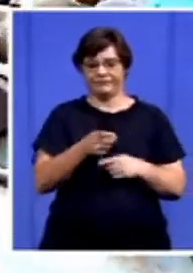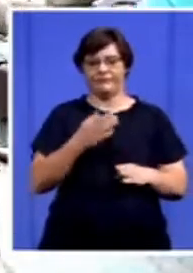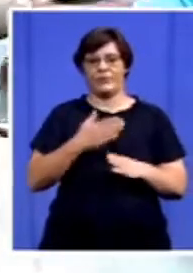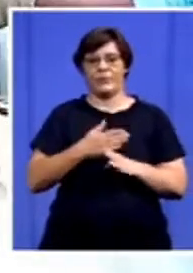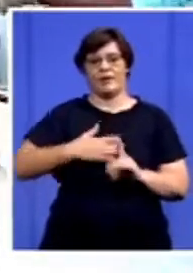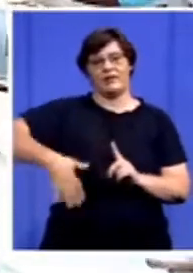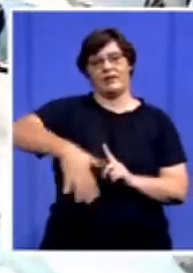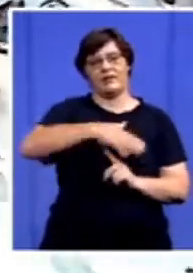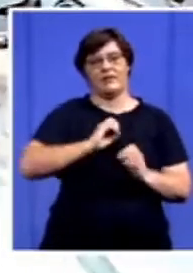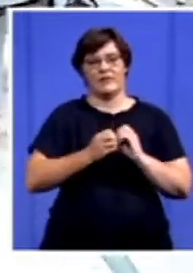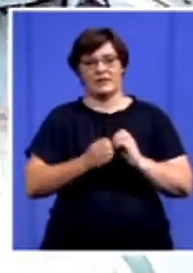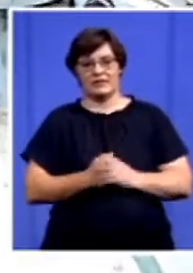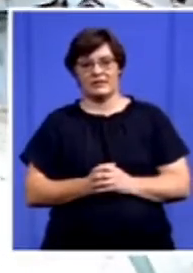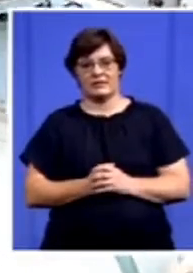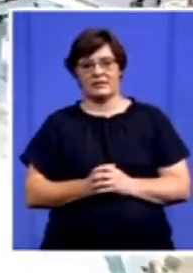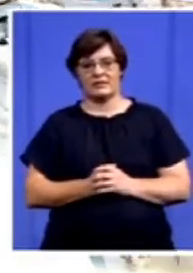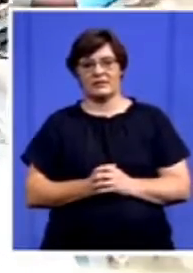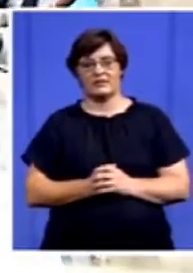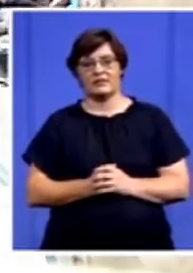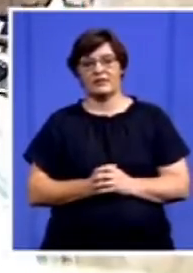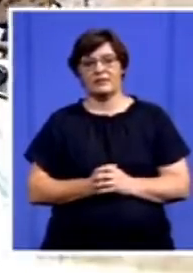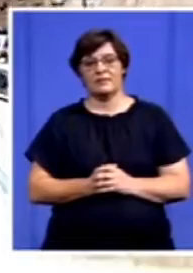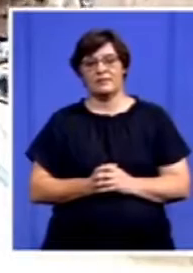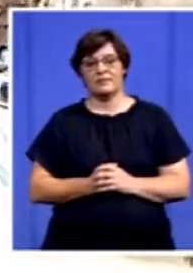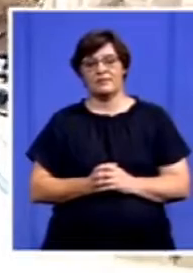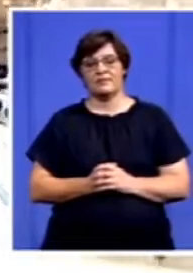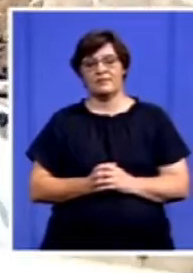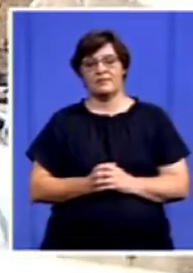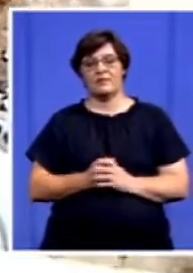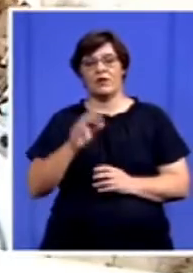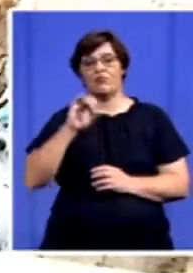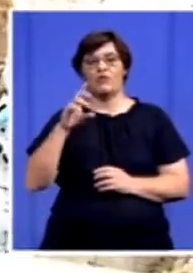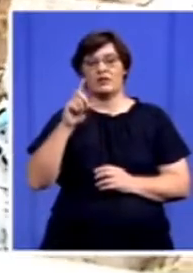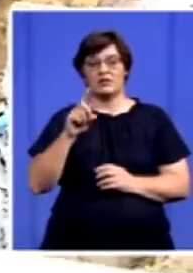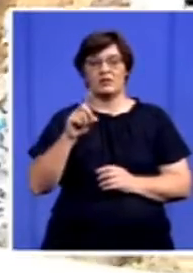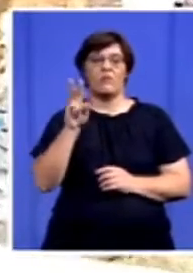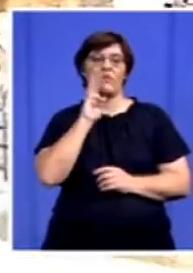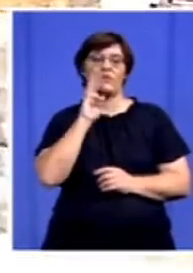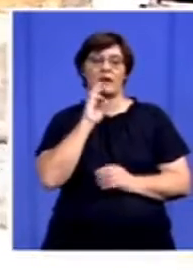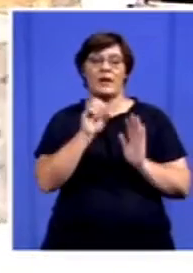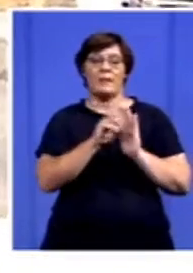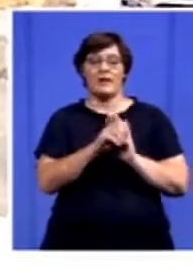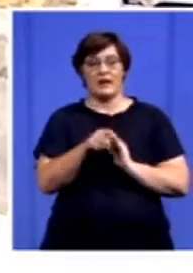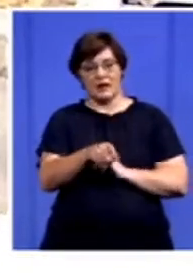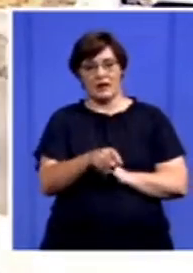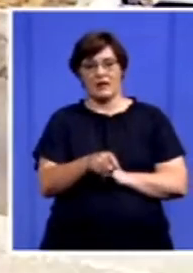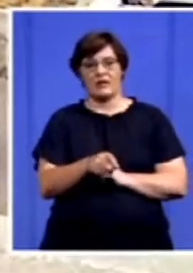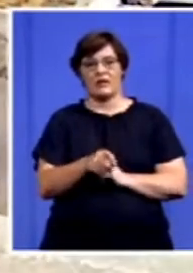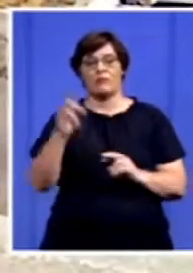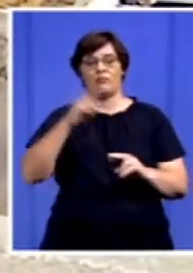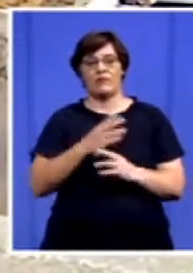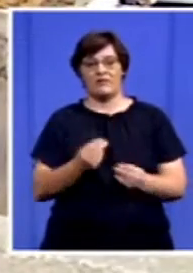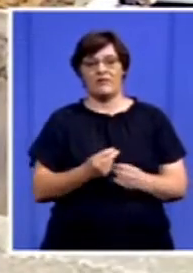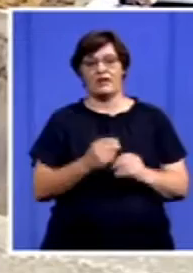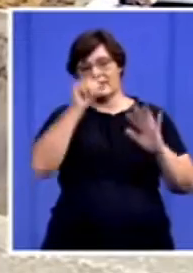some news just in. Rand Water will be having a media briefing right at this location at 6 o'clock. Was scheduled to be